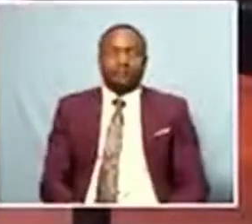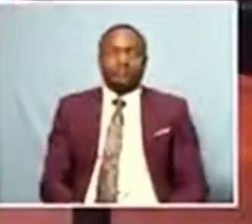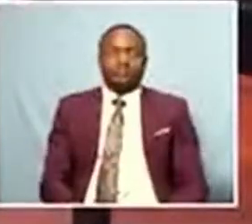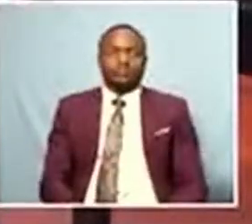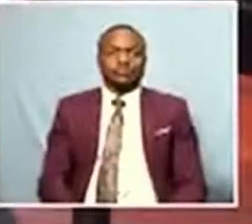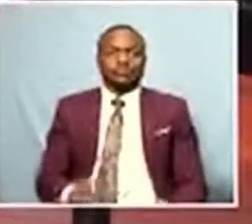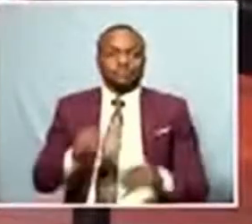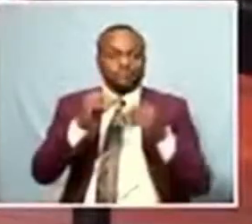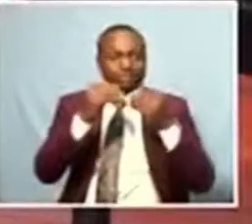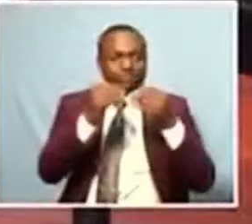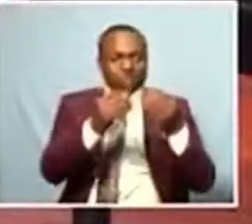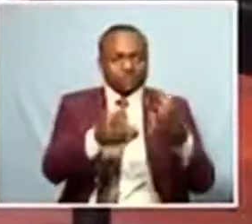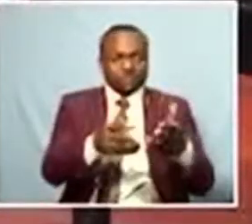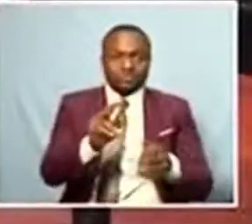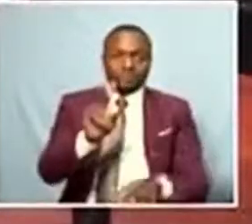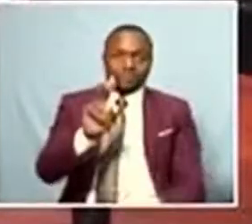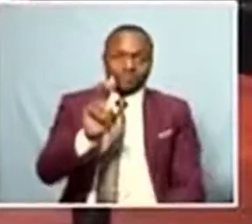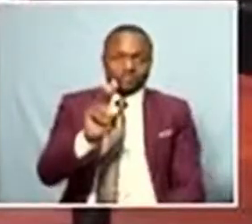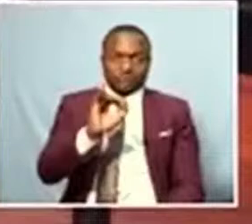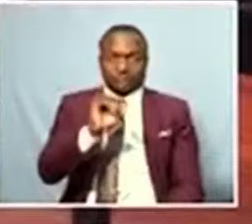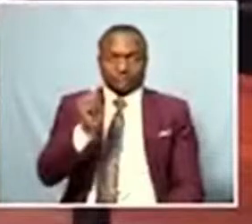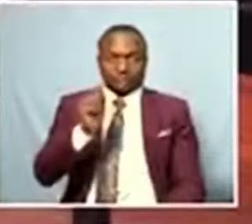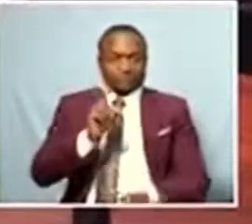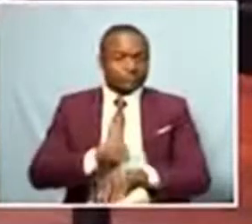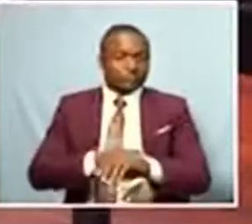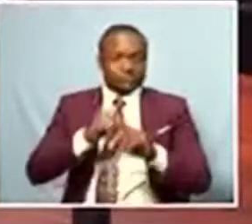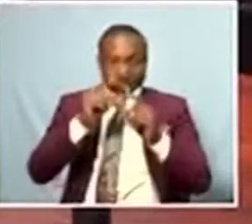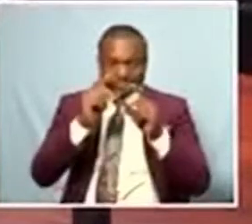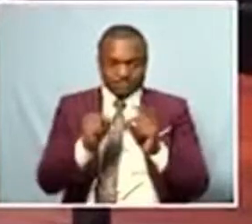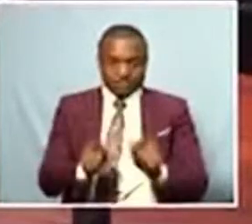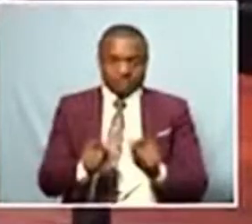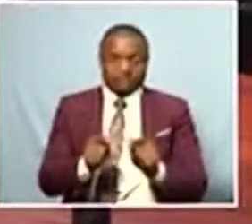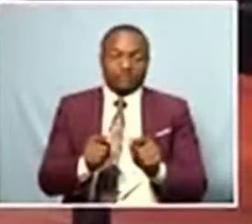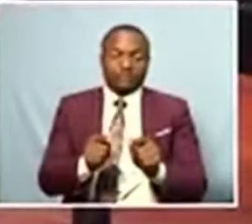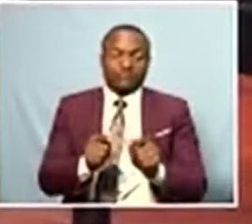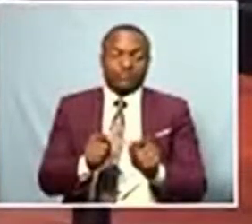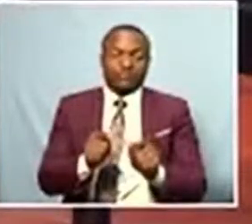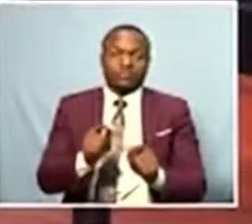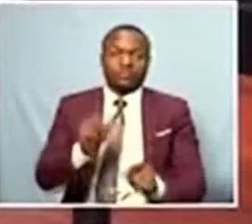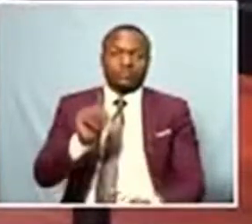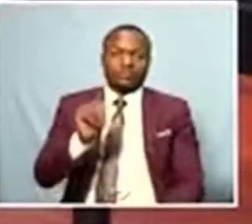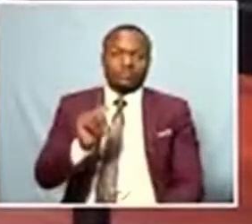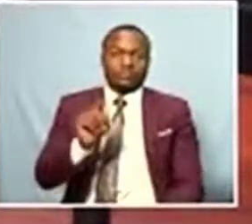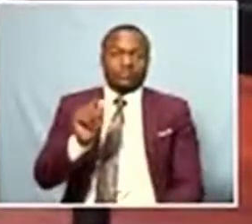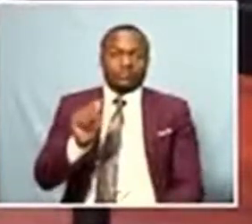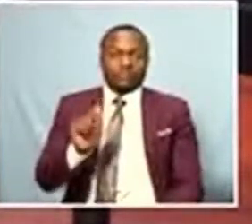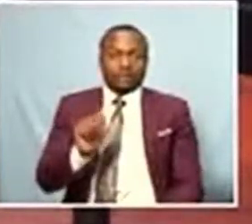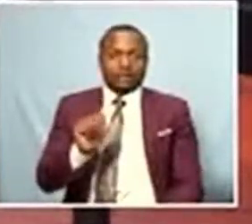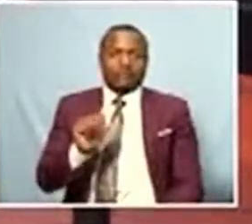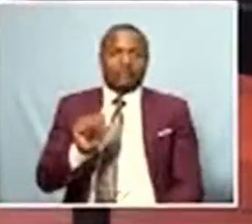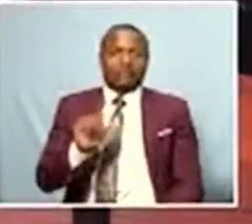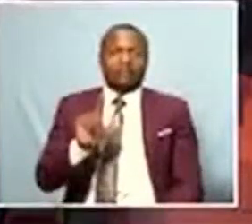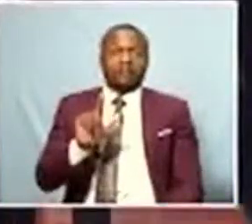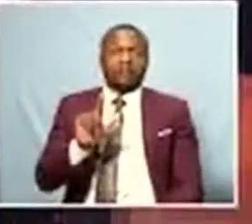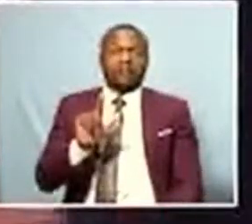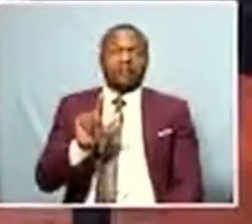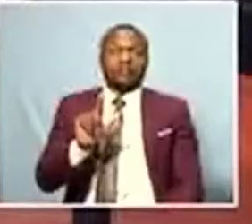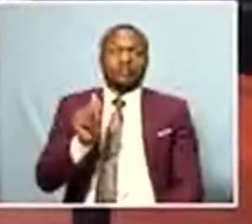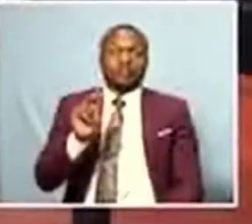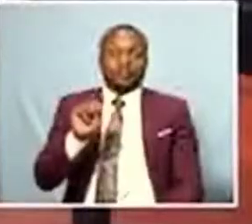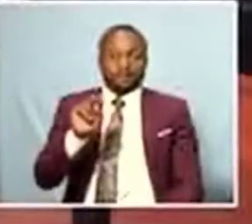give visas upon arrival. I think countries like Indonesia, Thailand, for certain